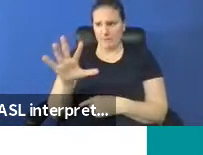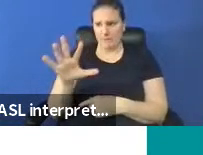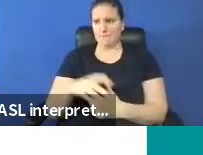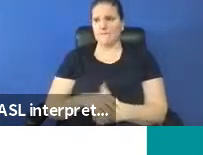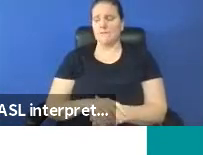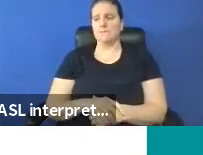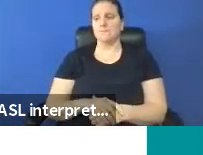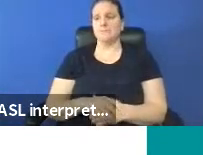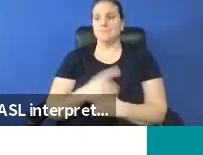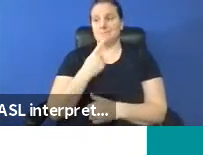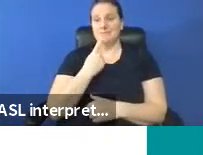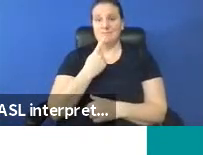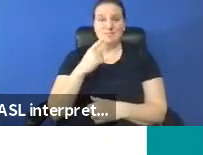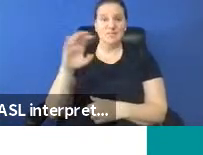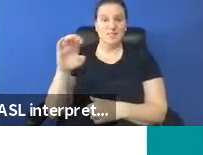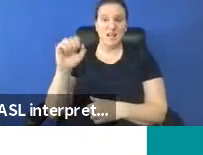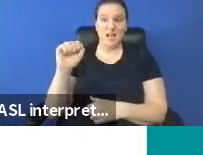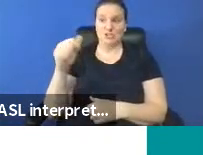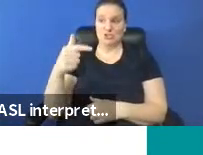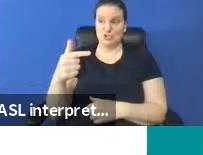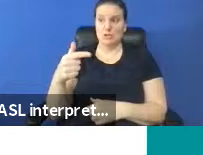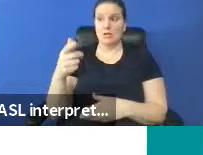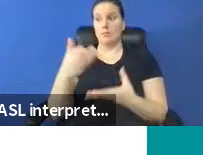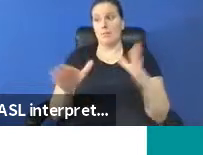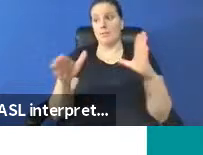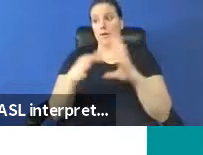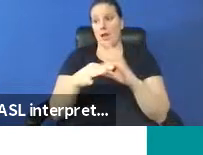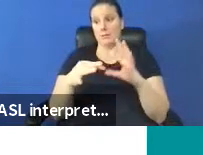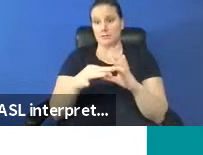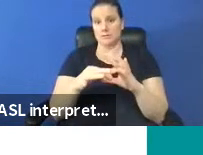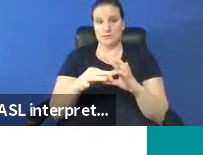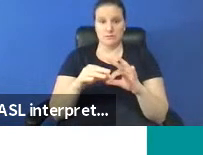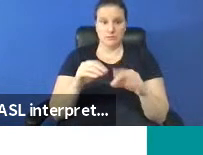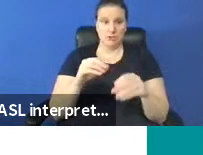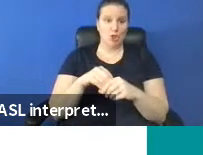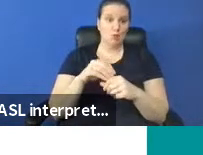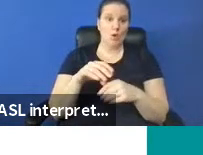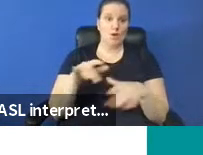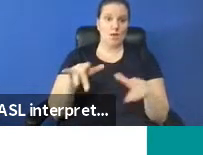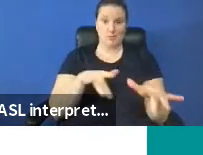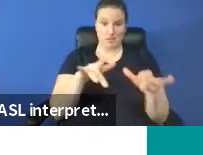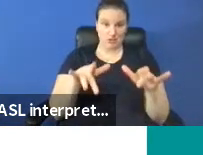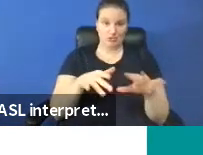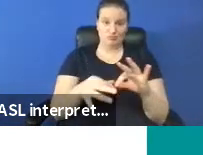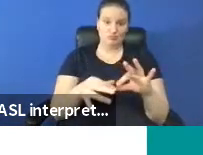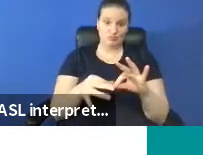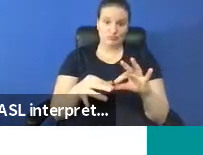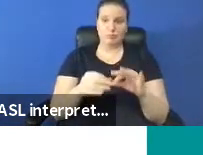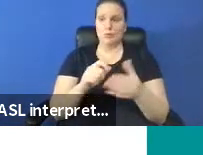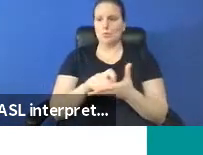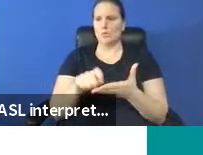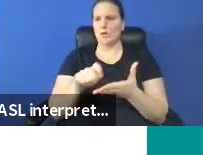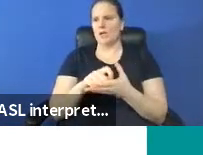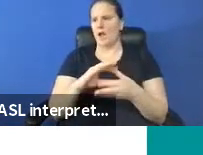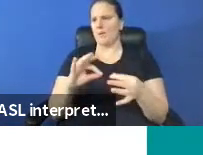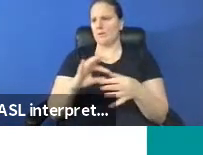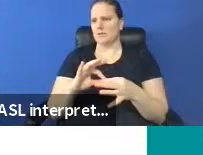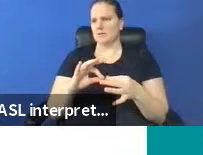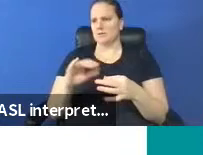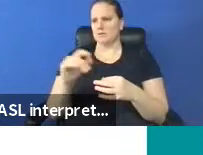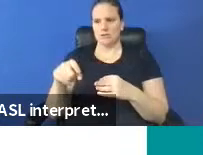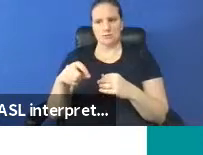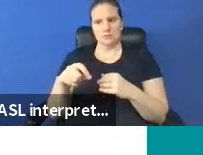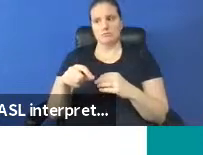888-503-6735 and state EAG Public Comment in your message. Written comments need